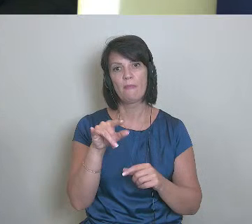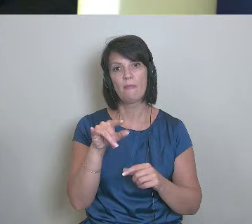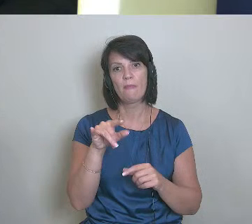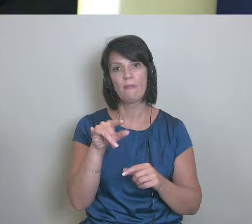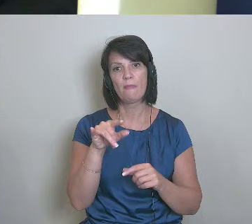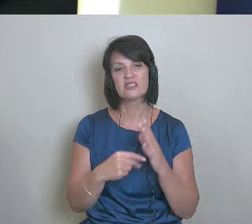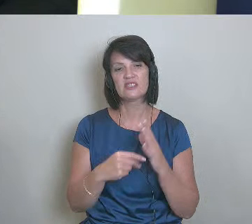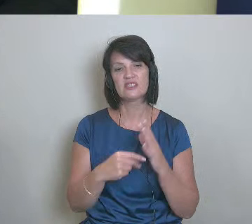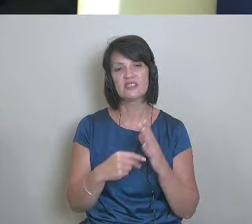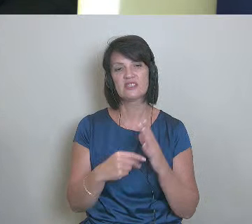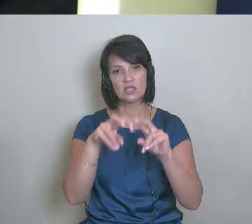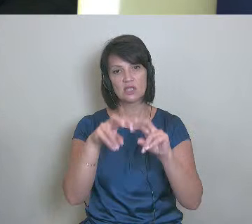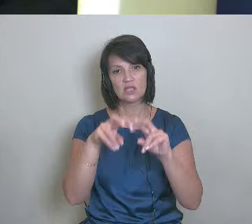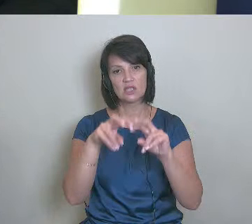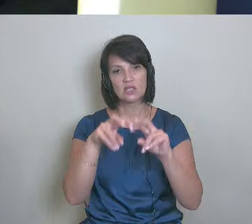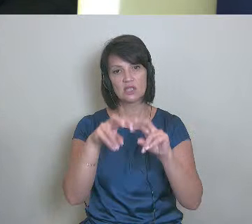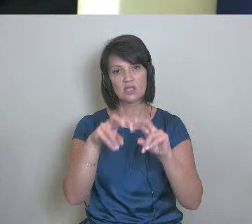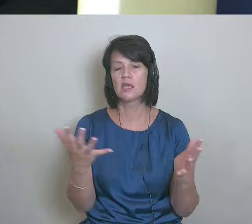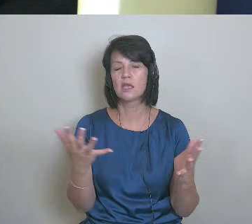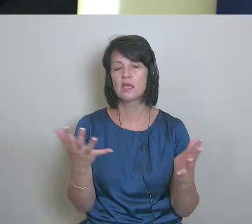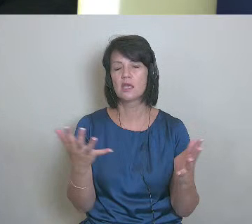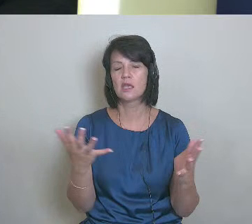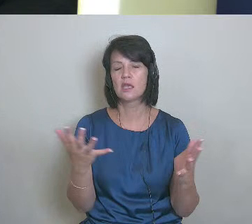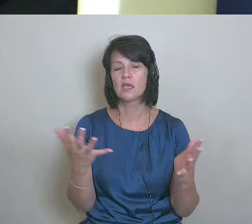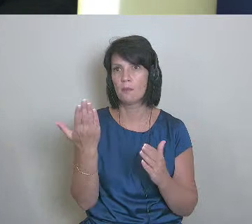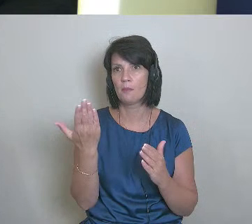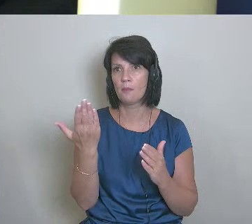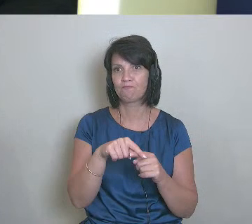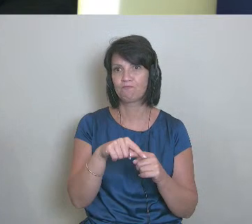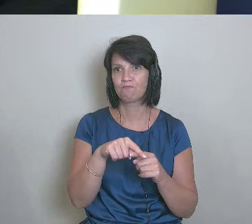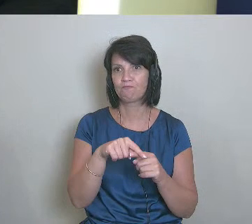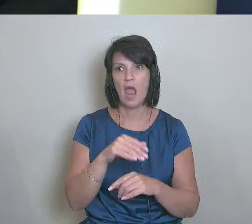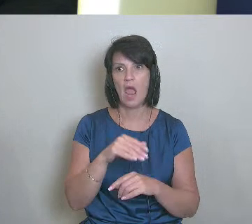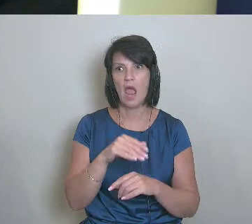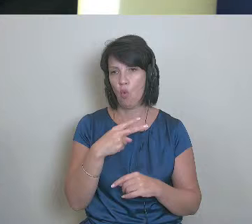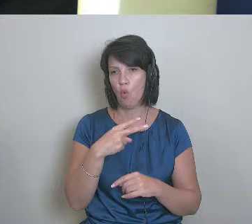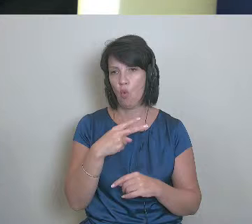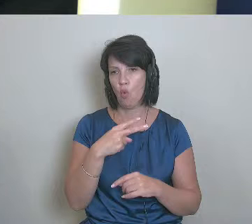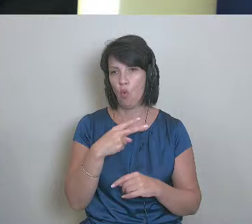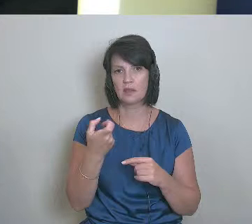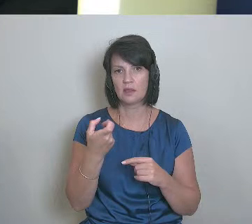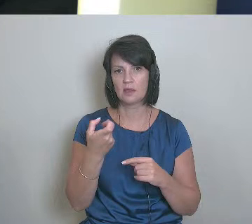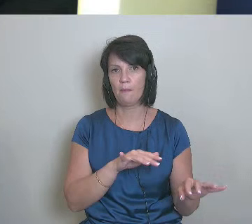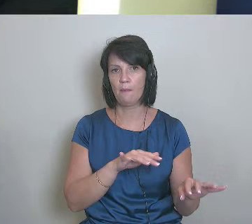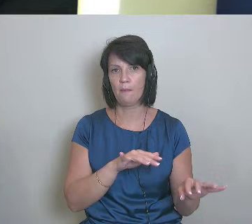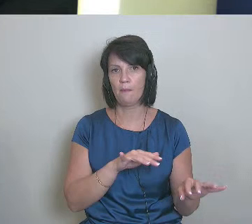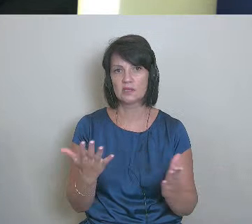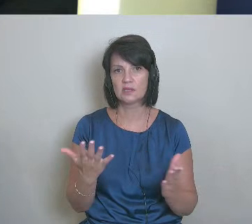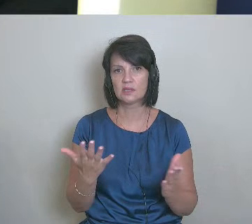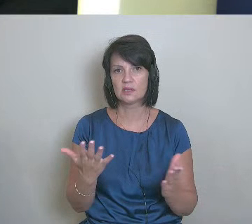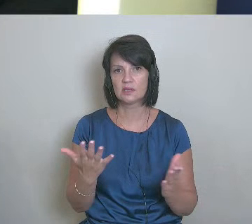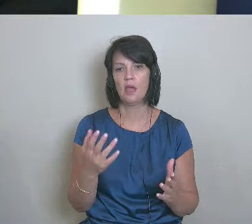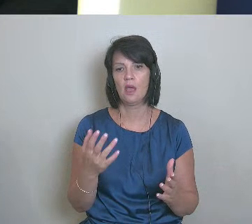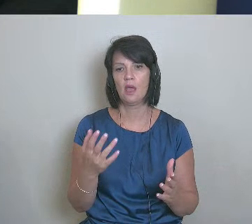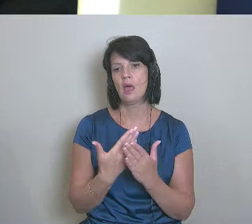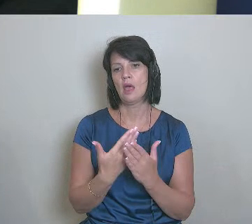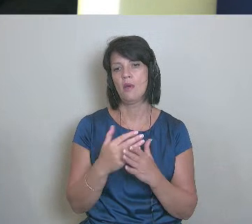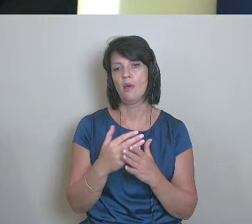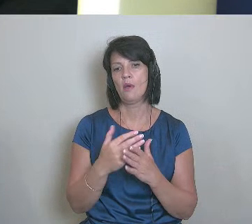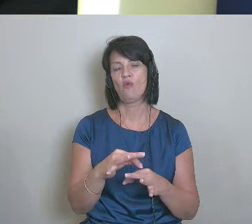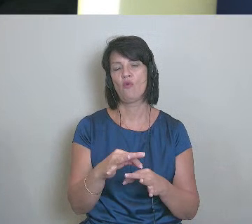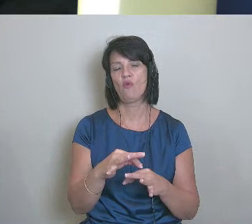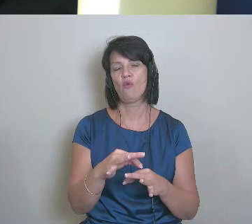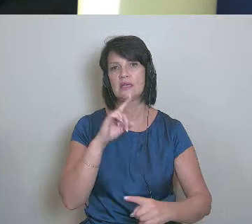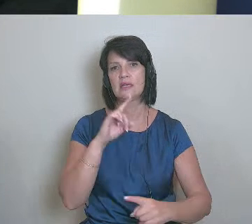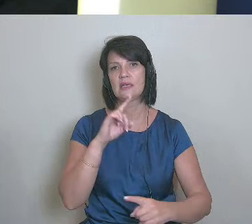test of the members of the Commission. That's the result of the pandemic, and we need to figure out what to do with that.